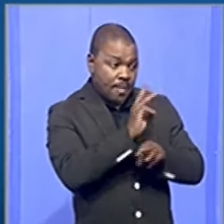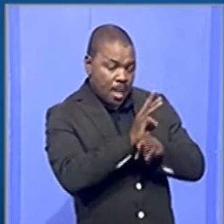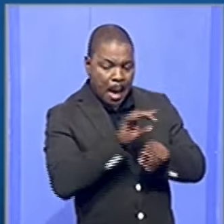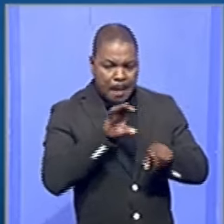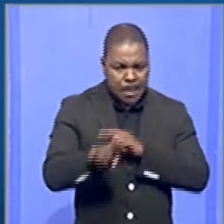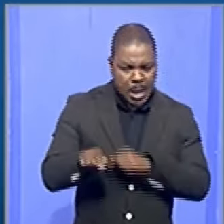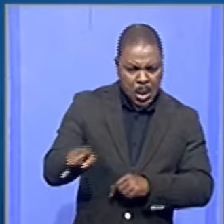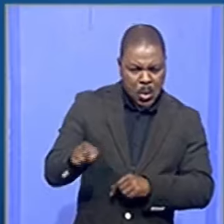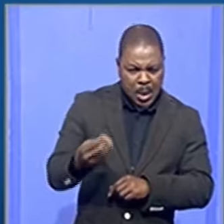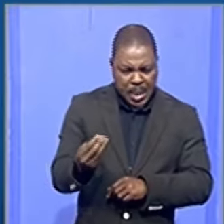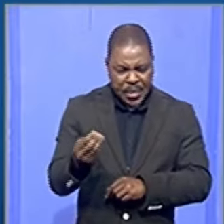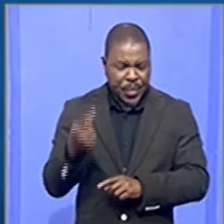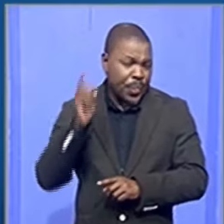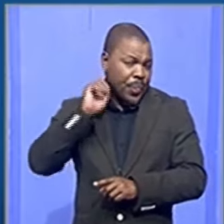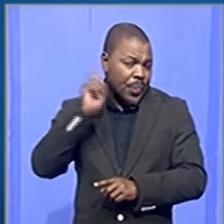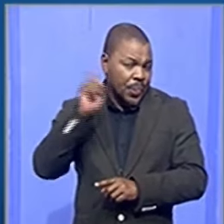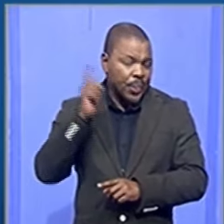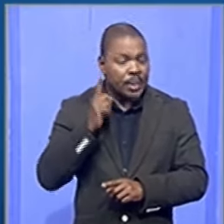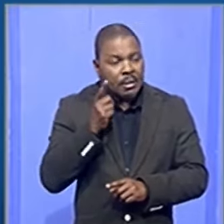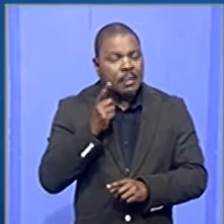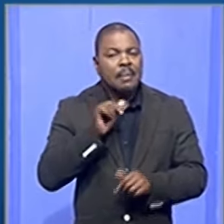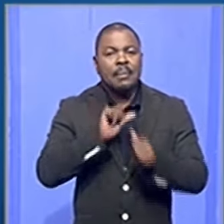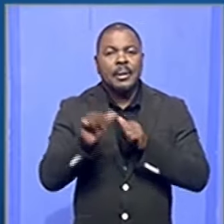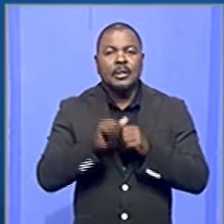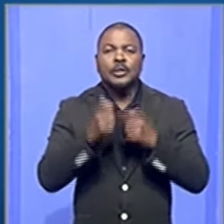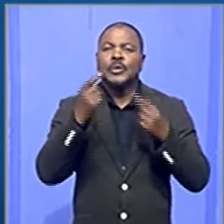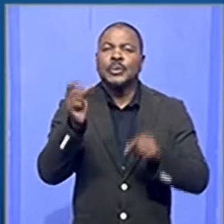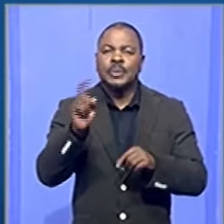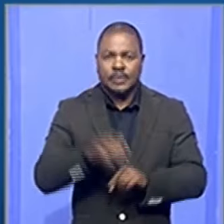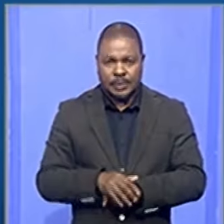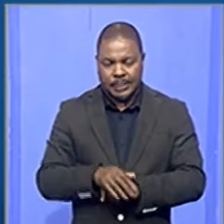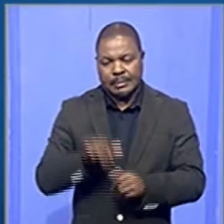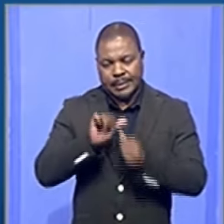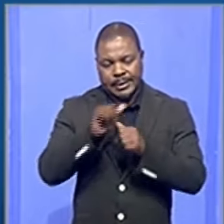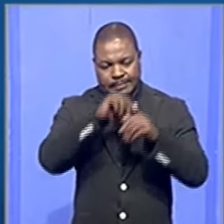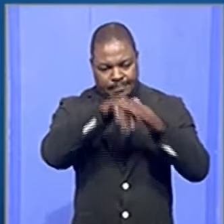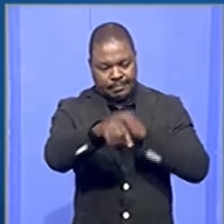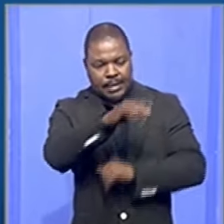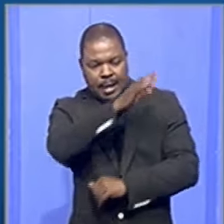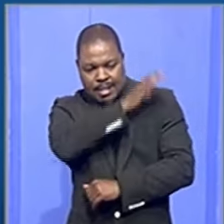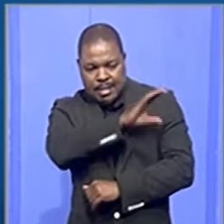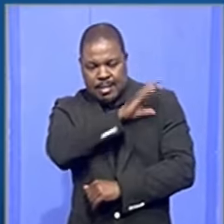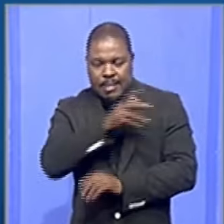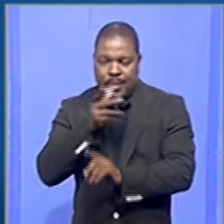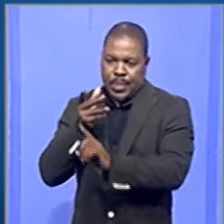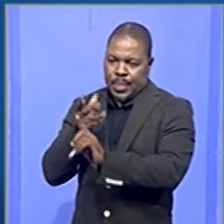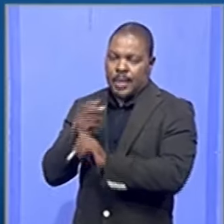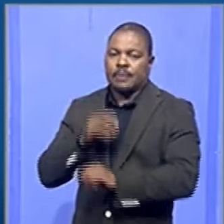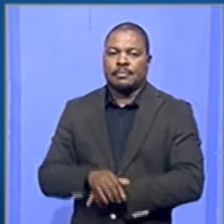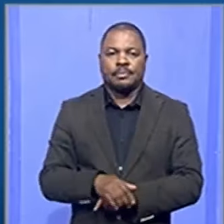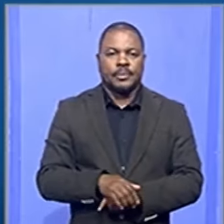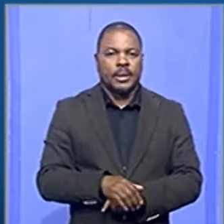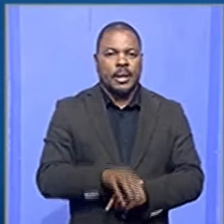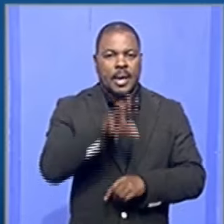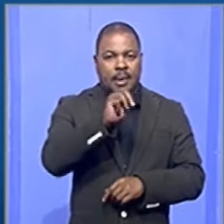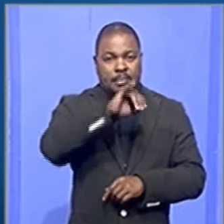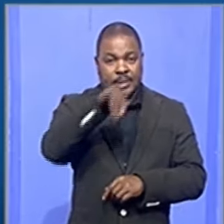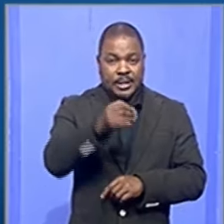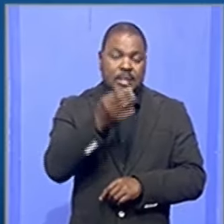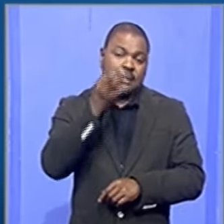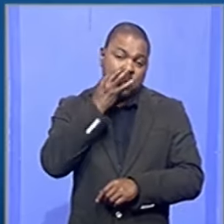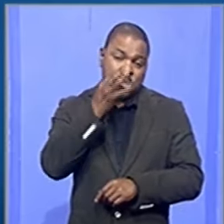tšwa taolong ebile ga a mo theletše ge a bolela ke bona go le bokaone gore a mo iše tliliniking. MJ Mologadi o re